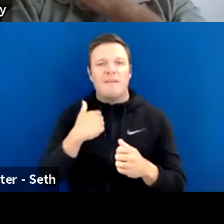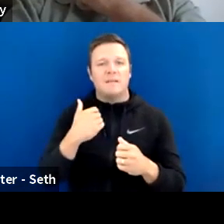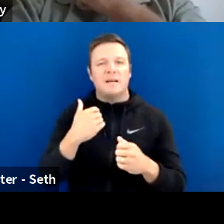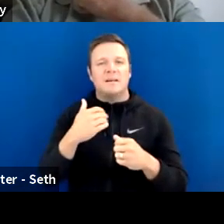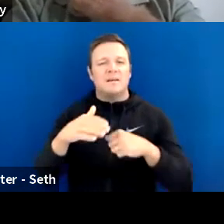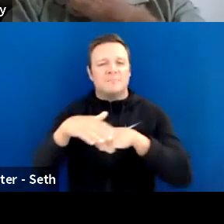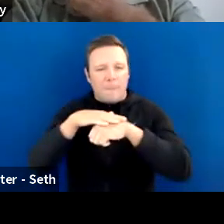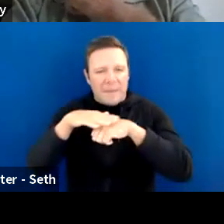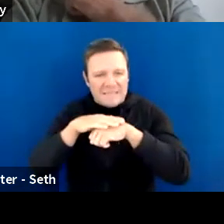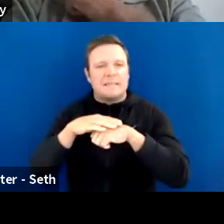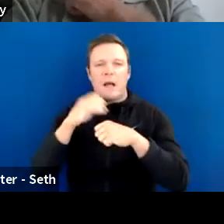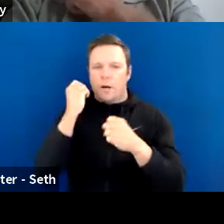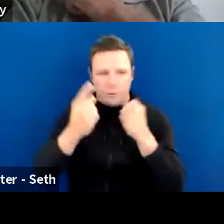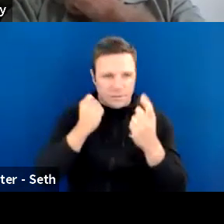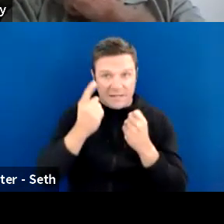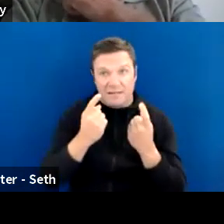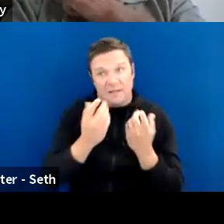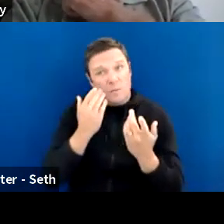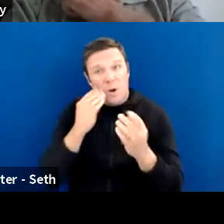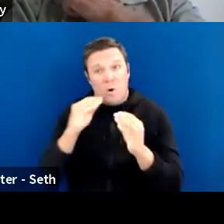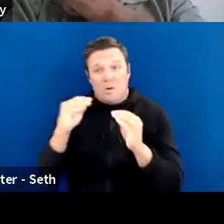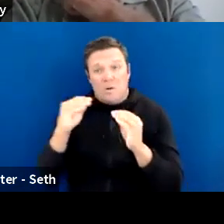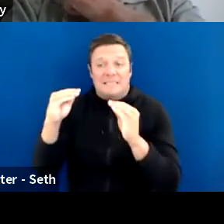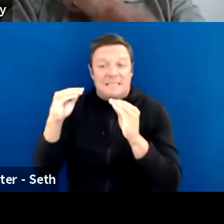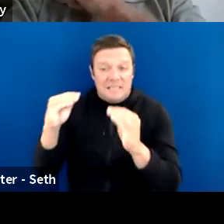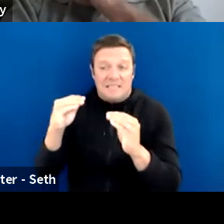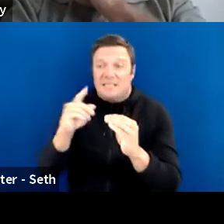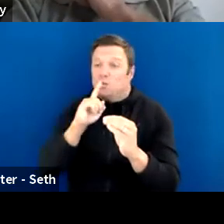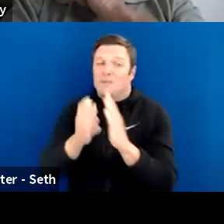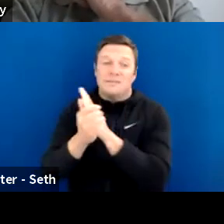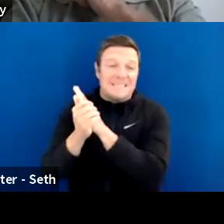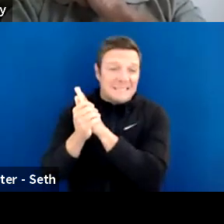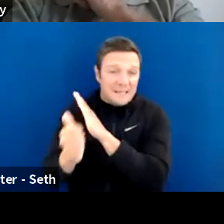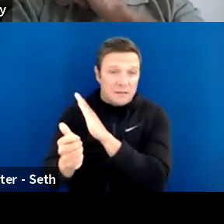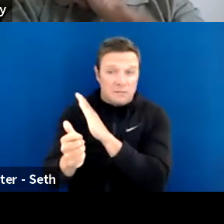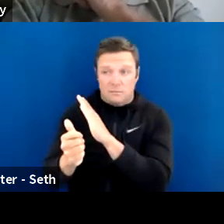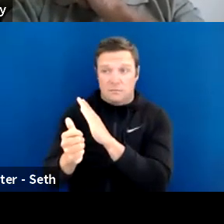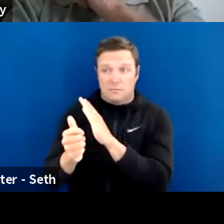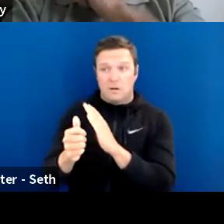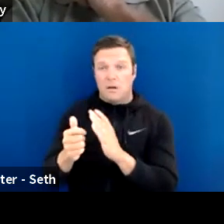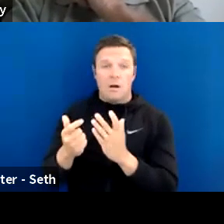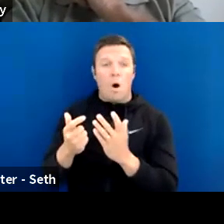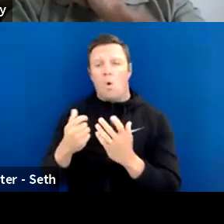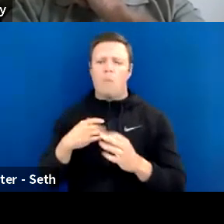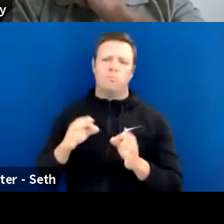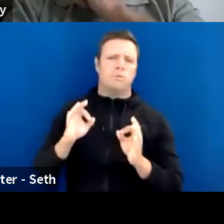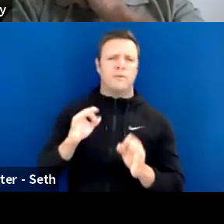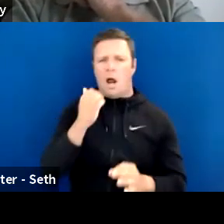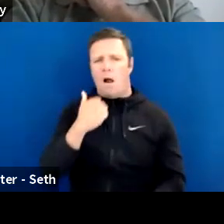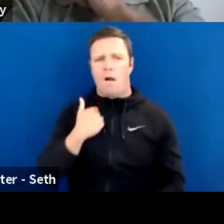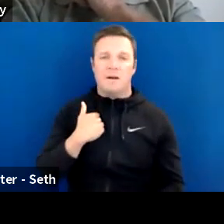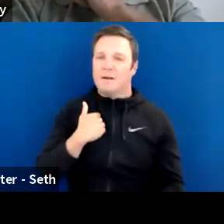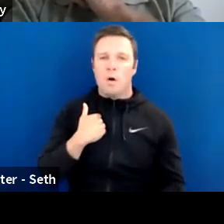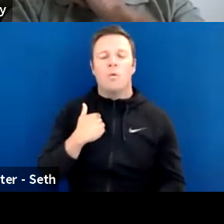Teaching is a craft and a skill, right? And we're always perfecting it. We're lifelong learners, and so we're